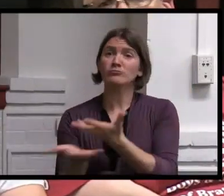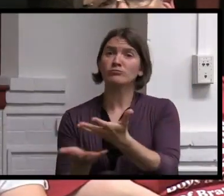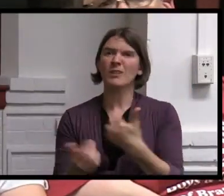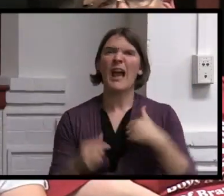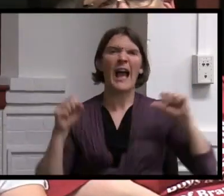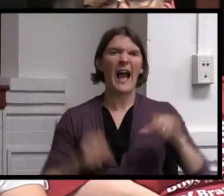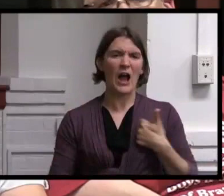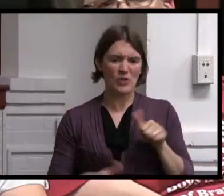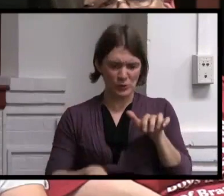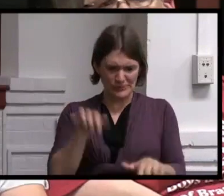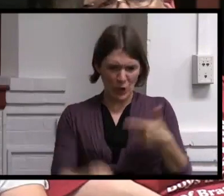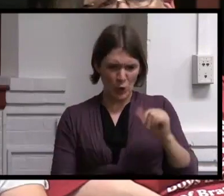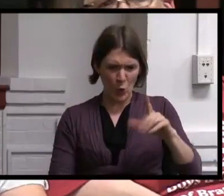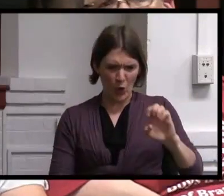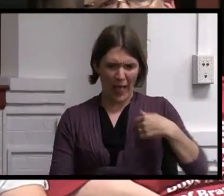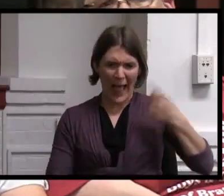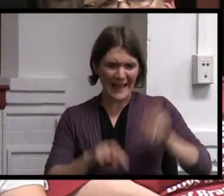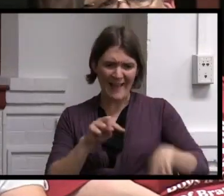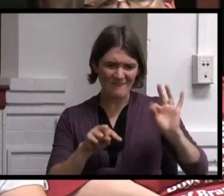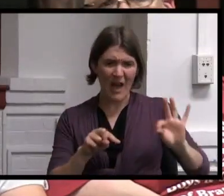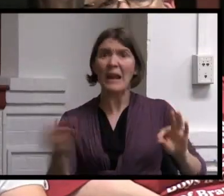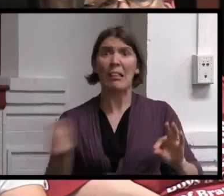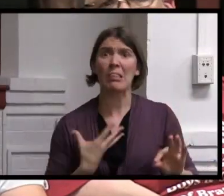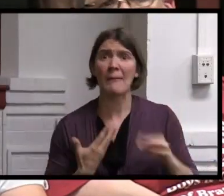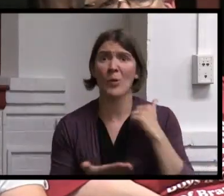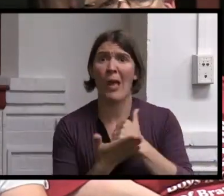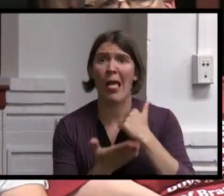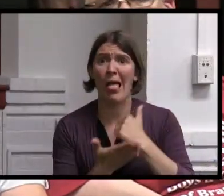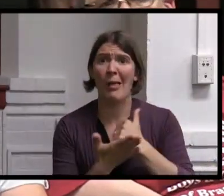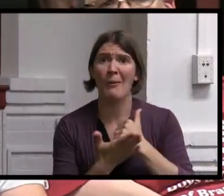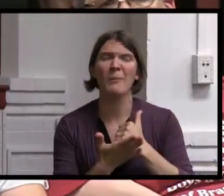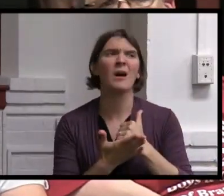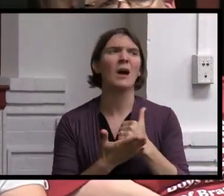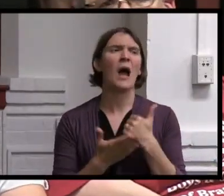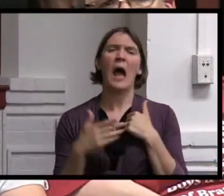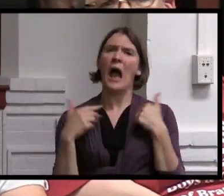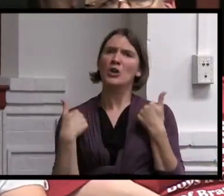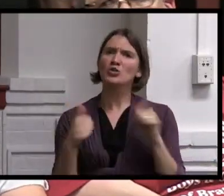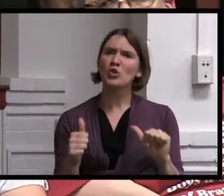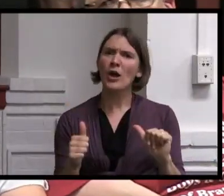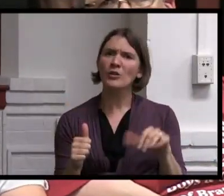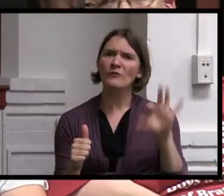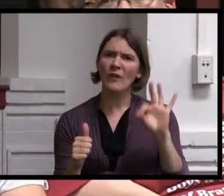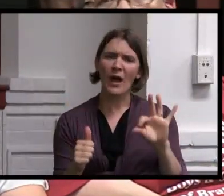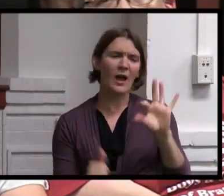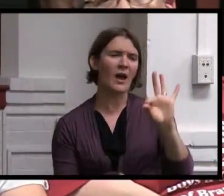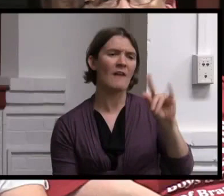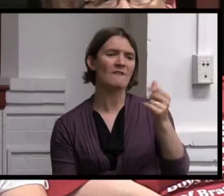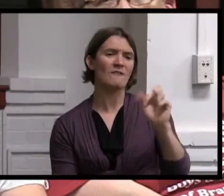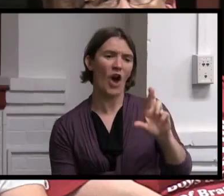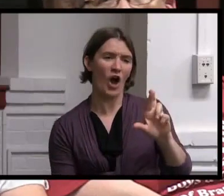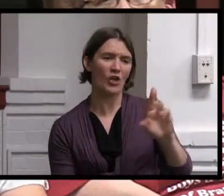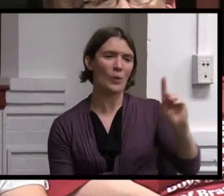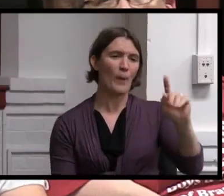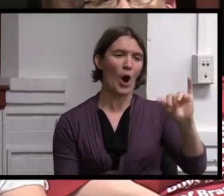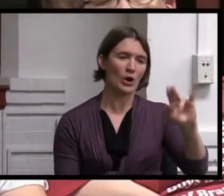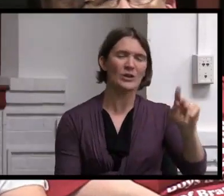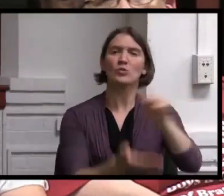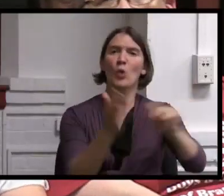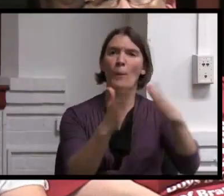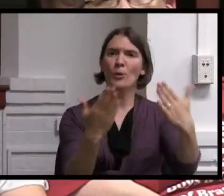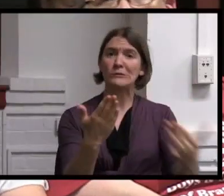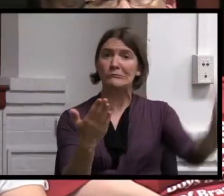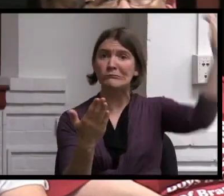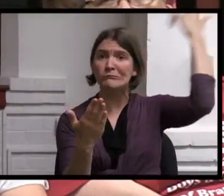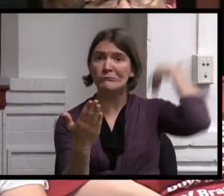on Google and I still can't, so if you're an expert on Google, check this out. Father Martin wrote books a number of years